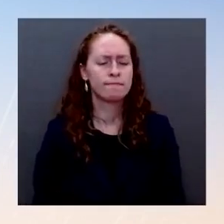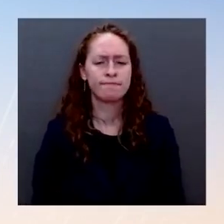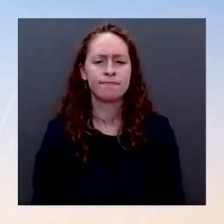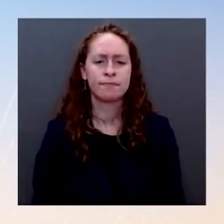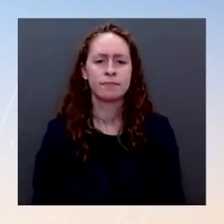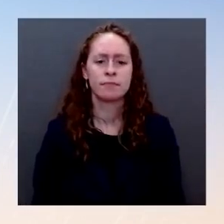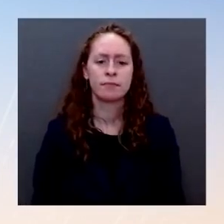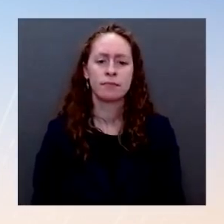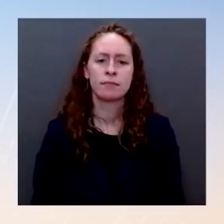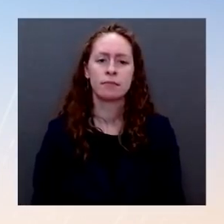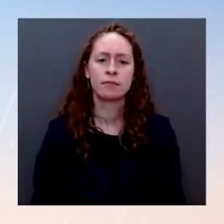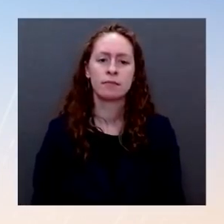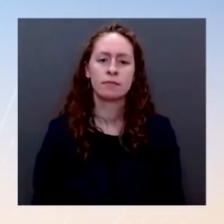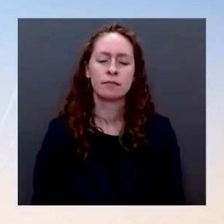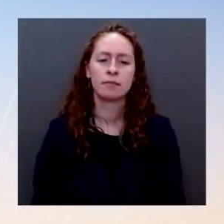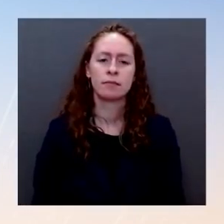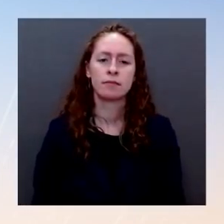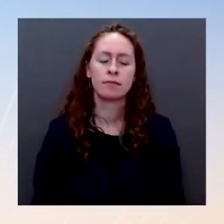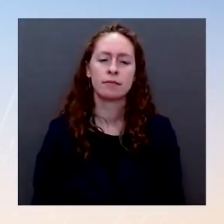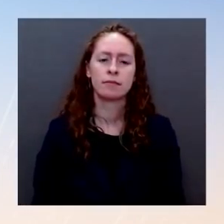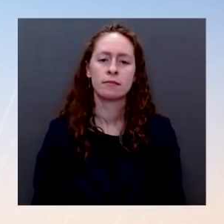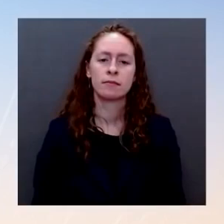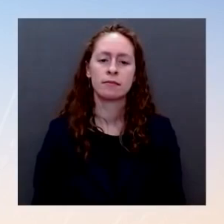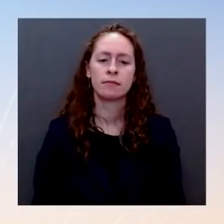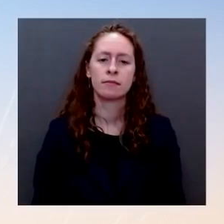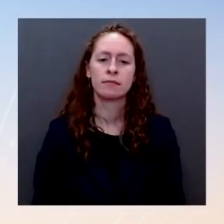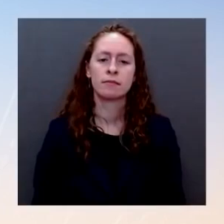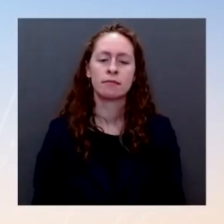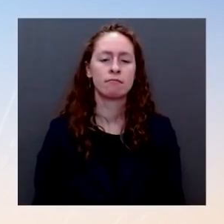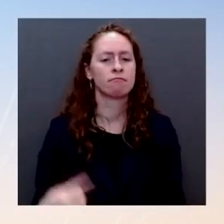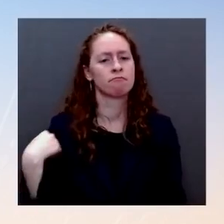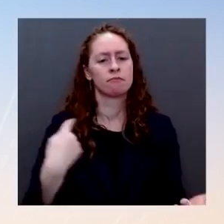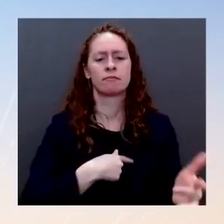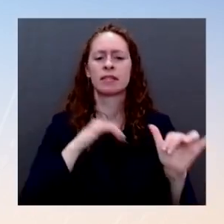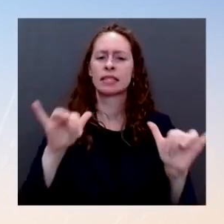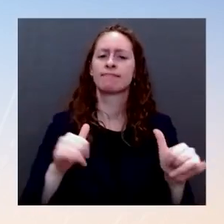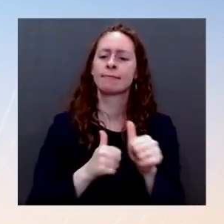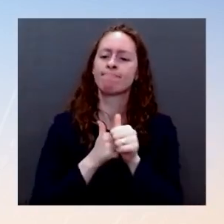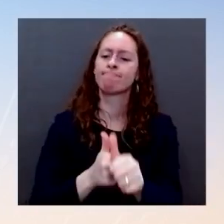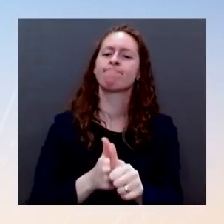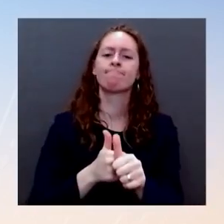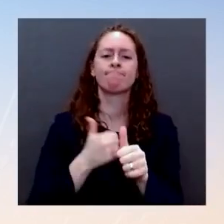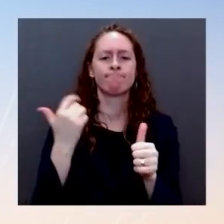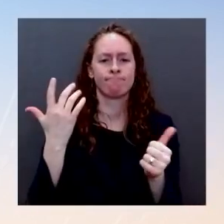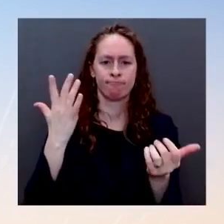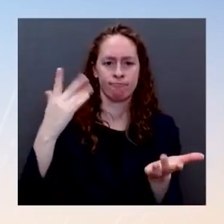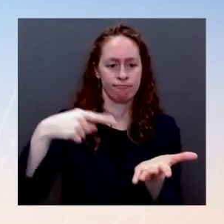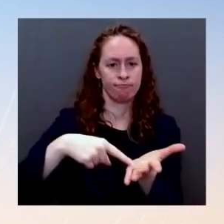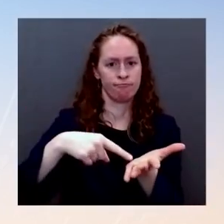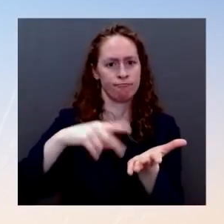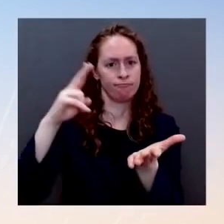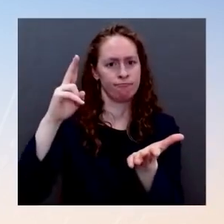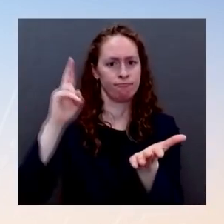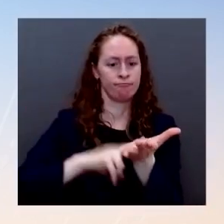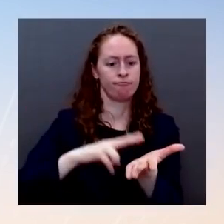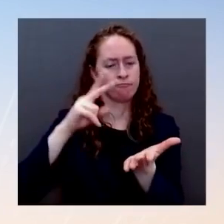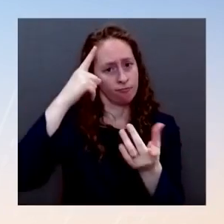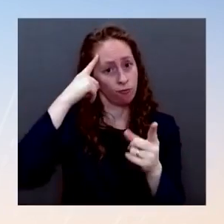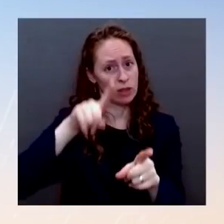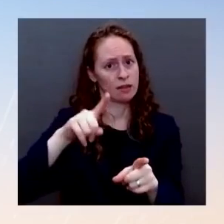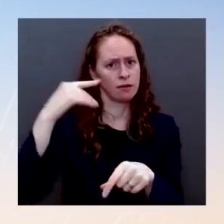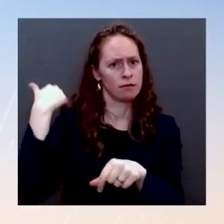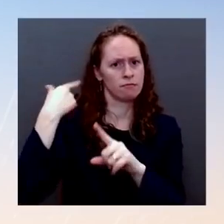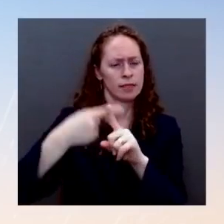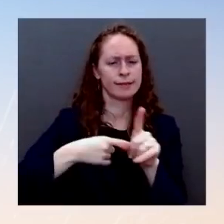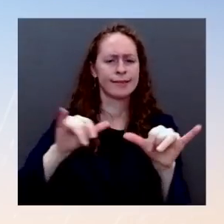bipartisan Uyghur Forced Prevention Act the President signed last month, and obviously our continued leadership on the world stage. And one more is